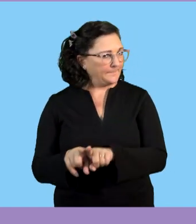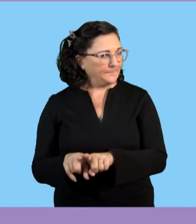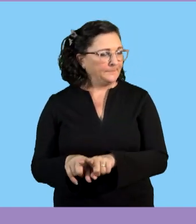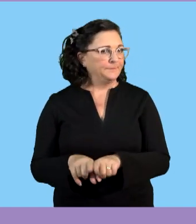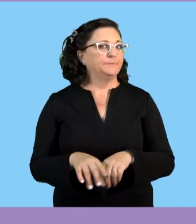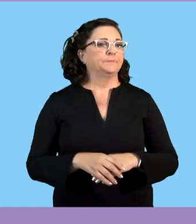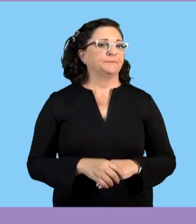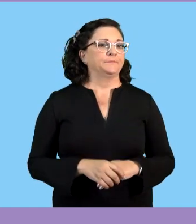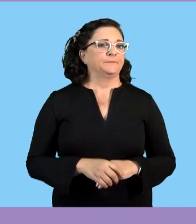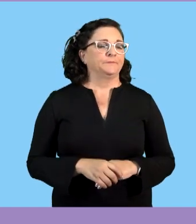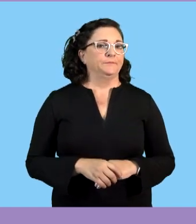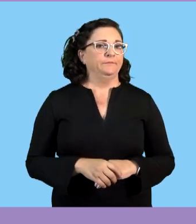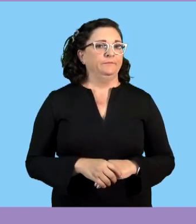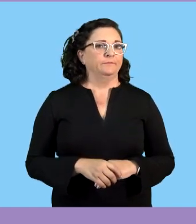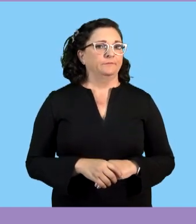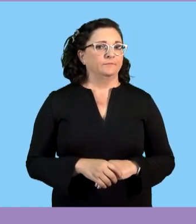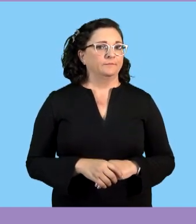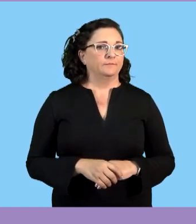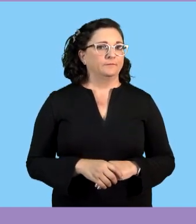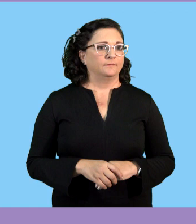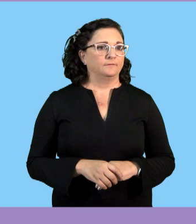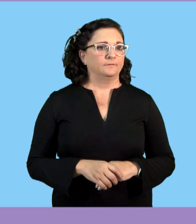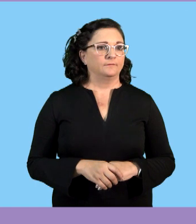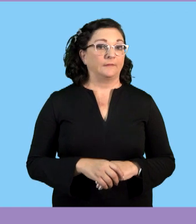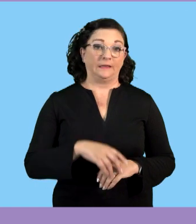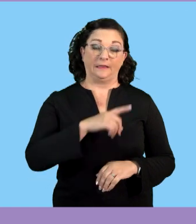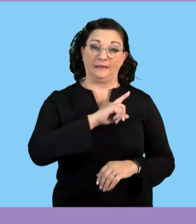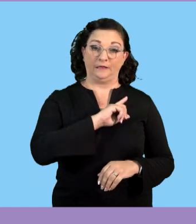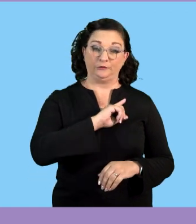this means that,